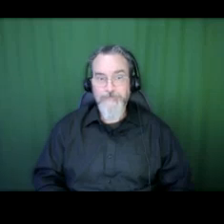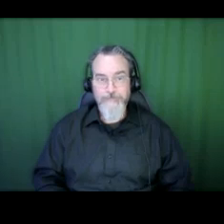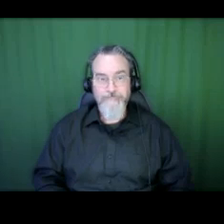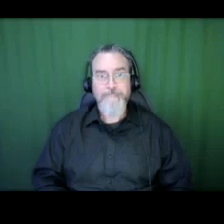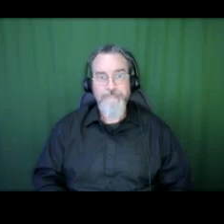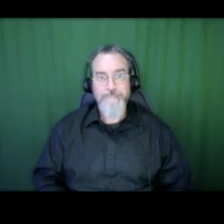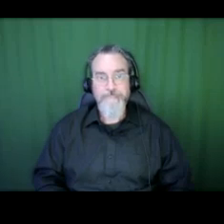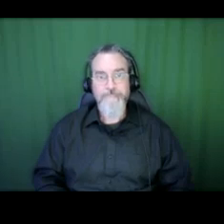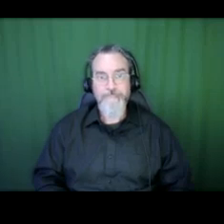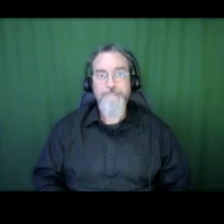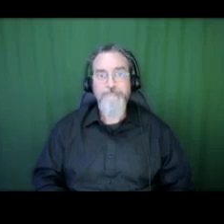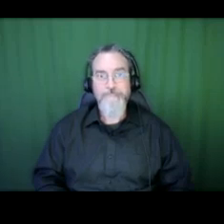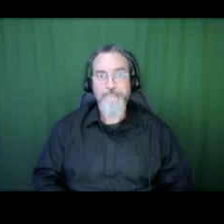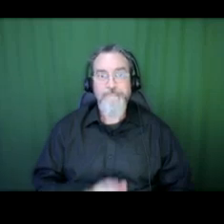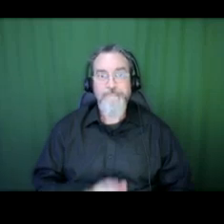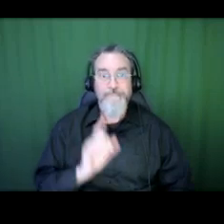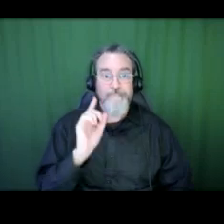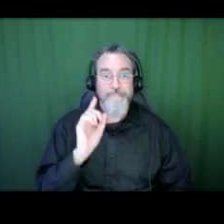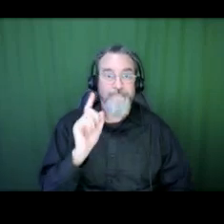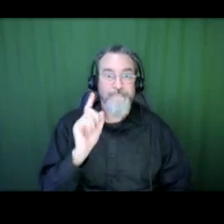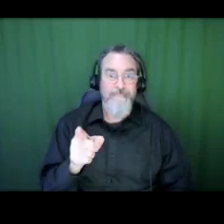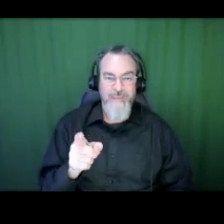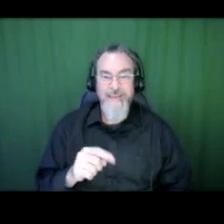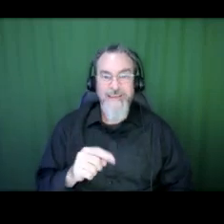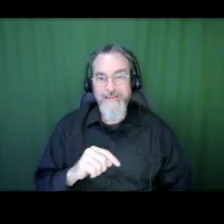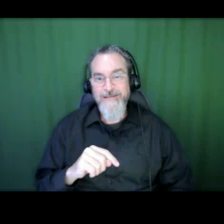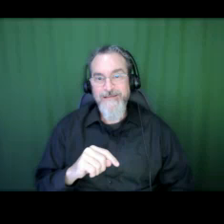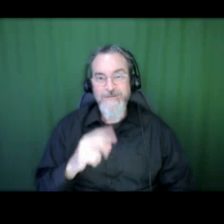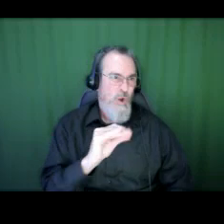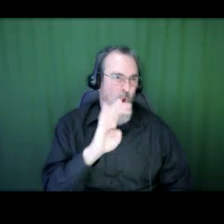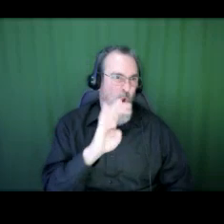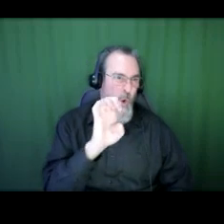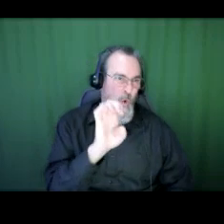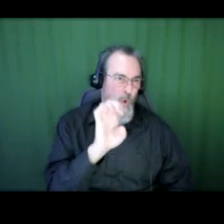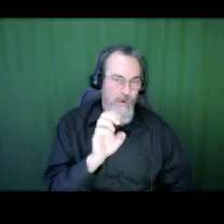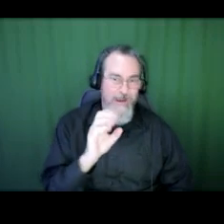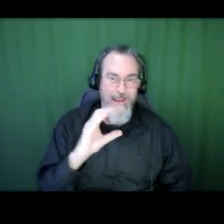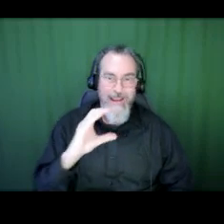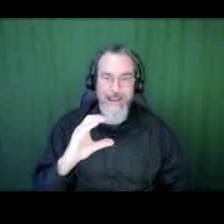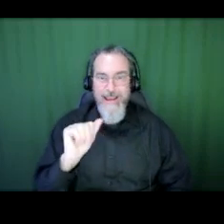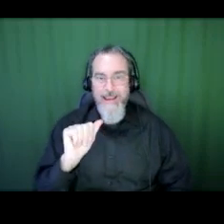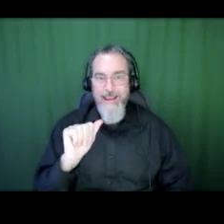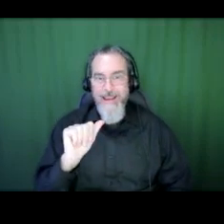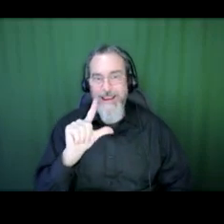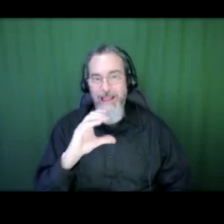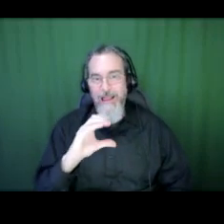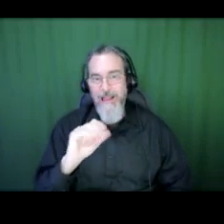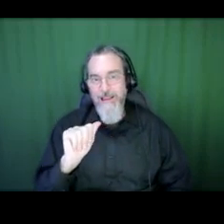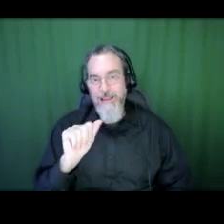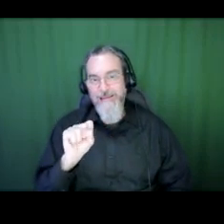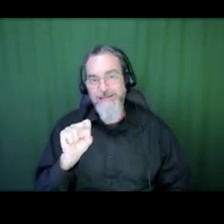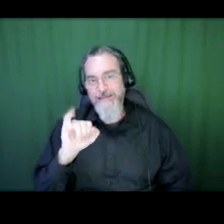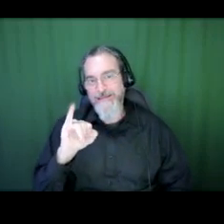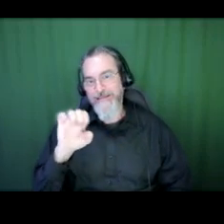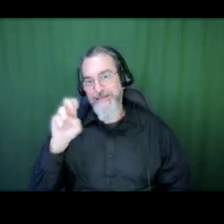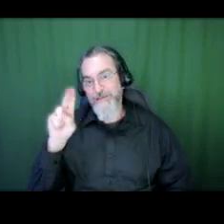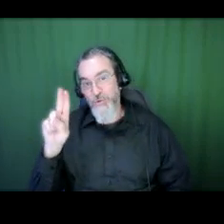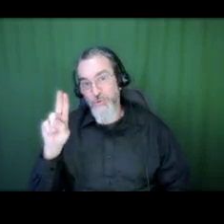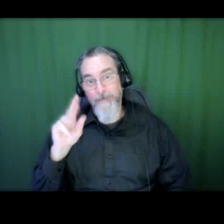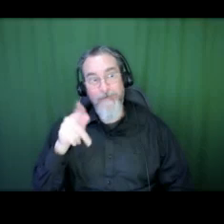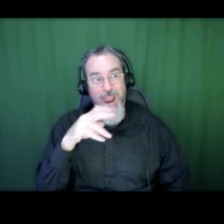Calcasieu Paris, this got the CEGA code there. This is considered a track that's been disadvantaged by a number of the key